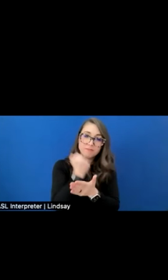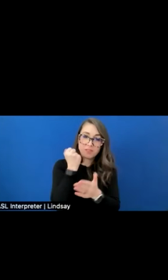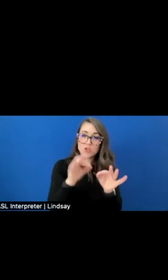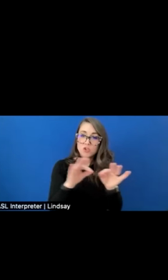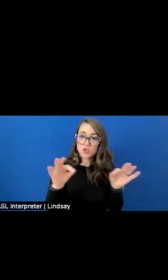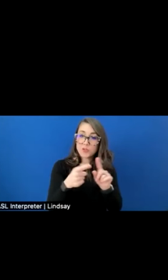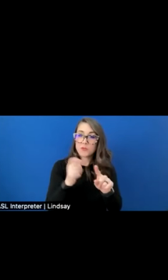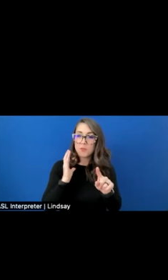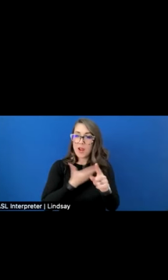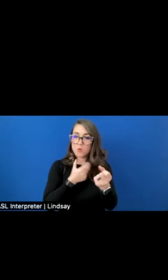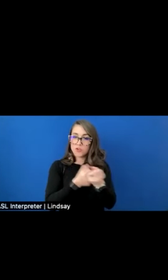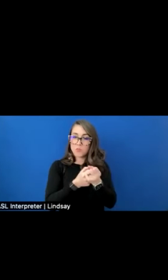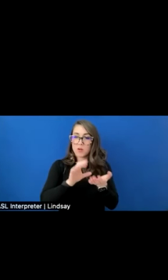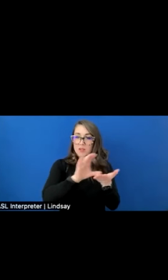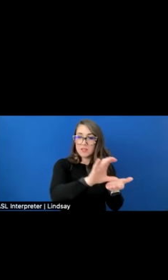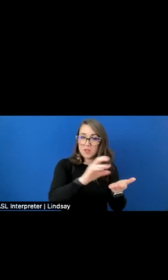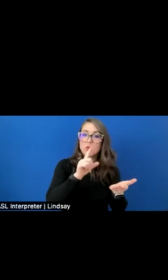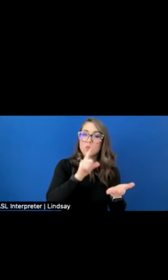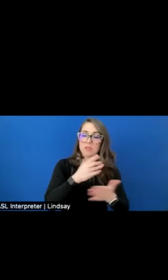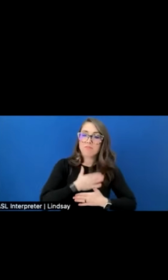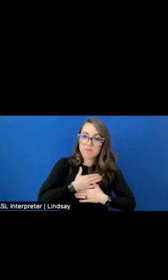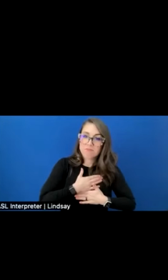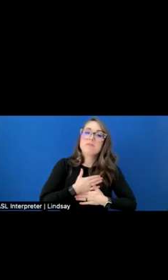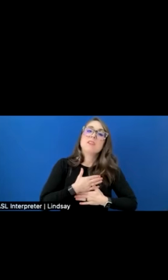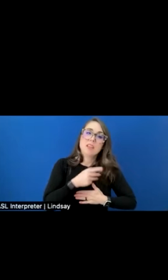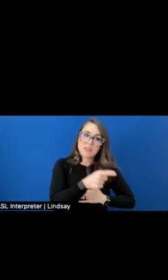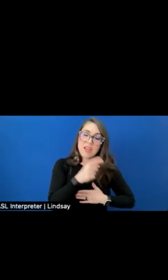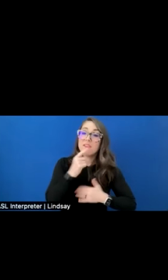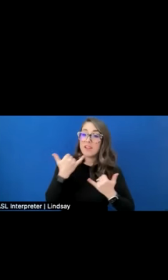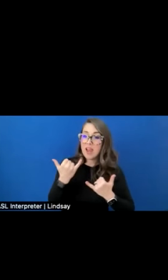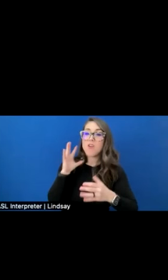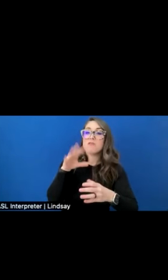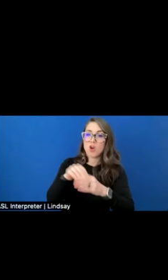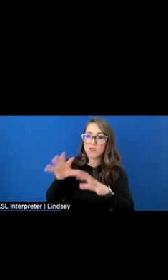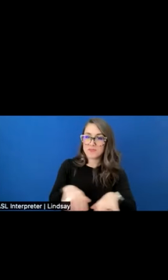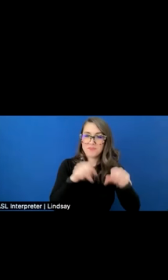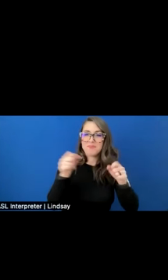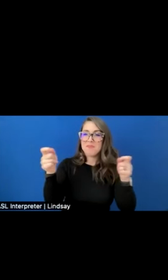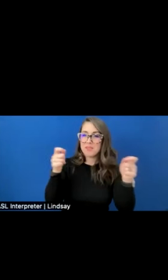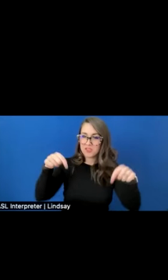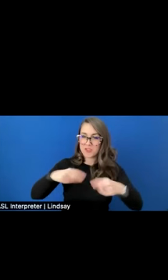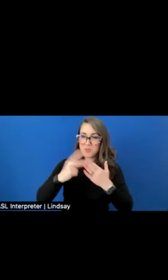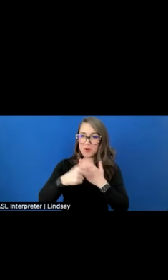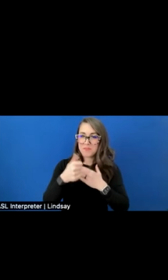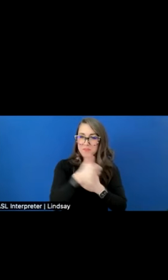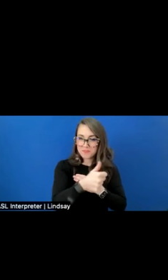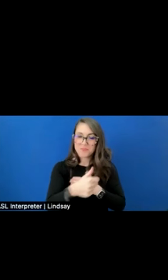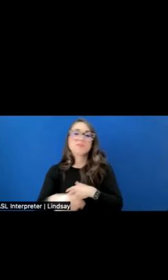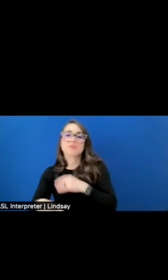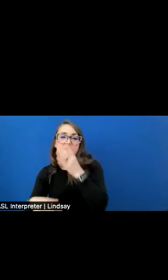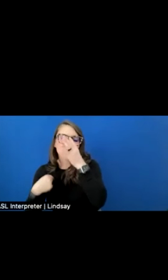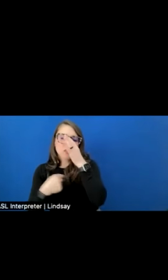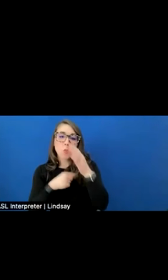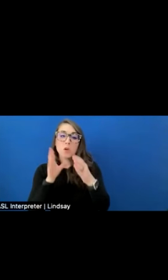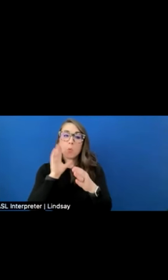that and have stepped forward to administer the program on our behalf. By the end of the 2024-2025 academic year, PCAFPD will have graduated over